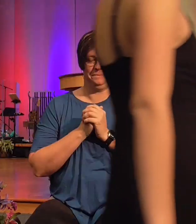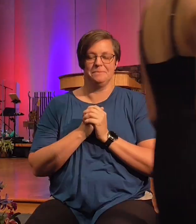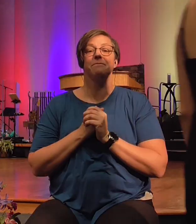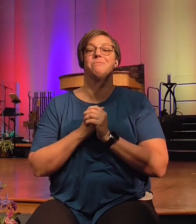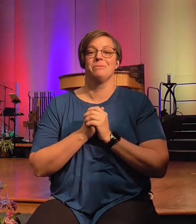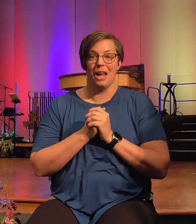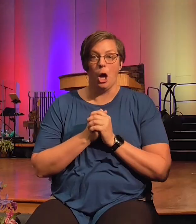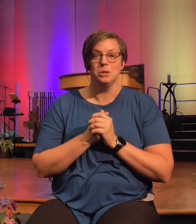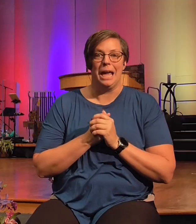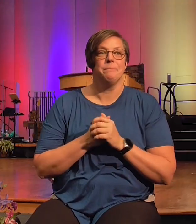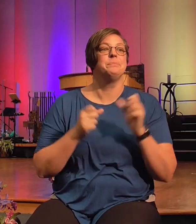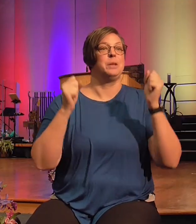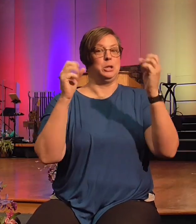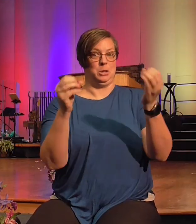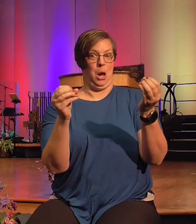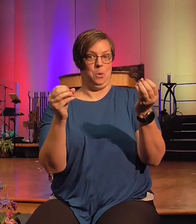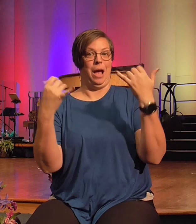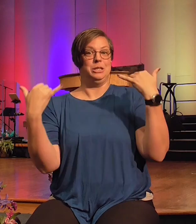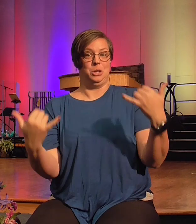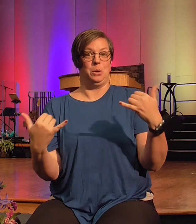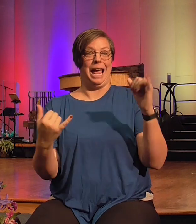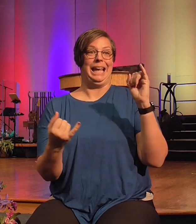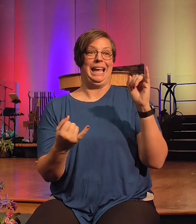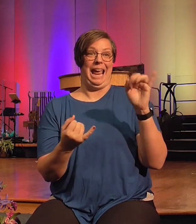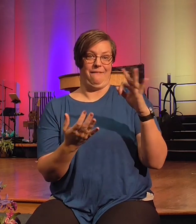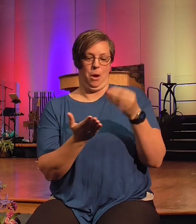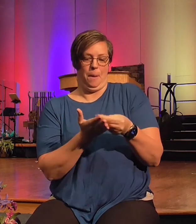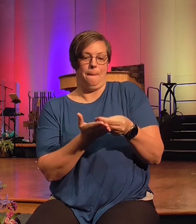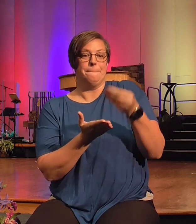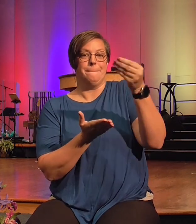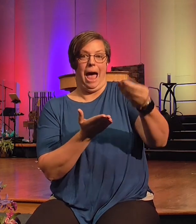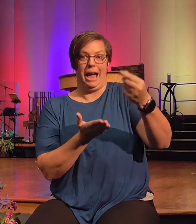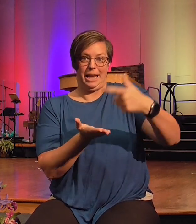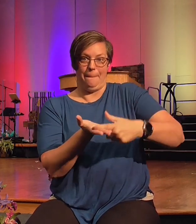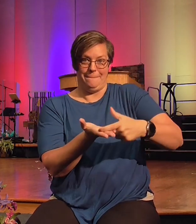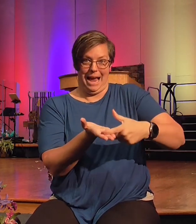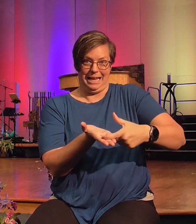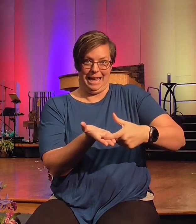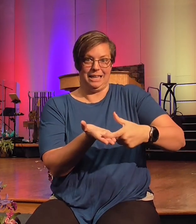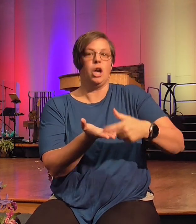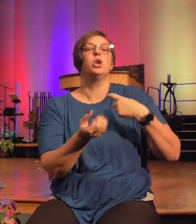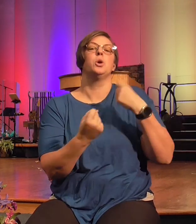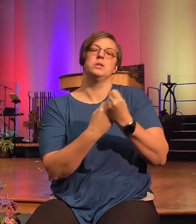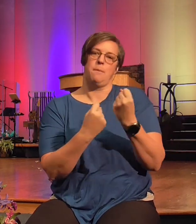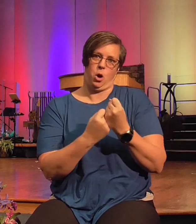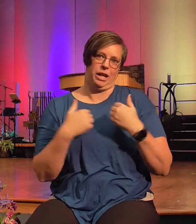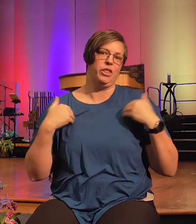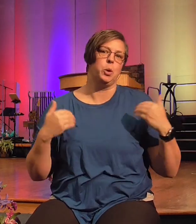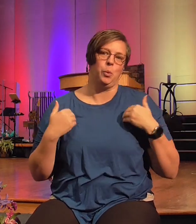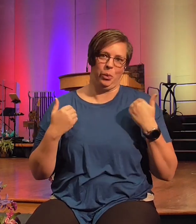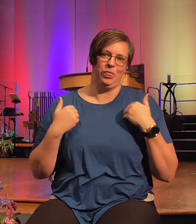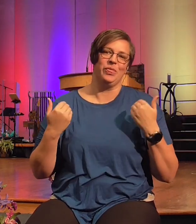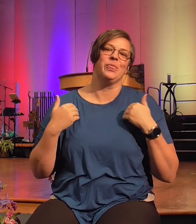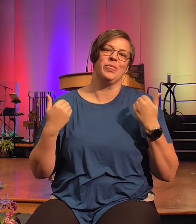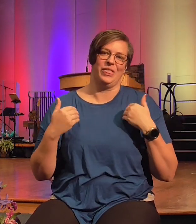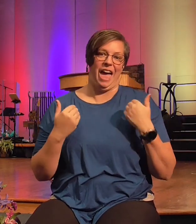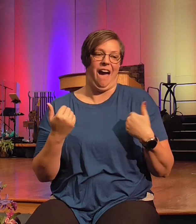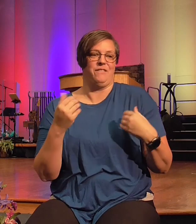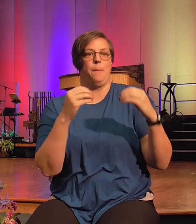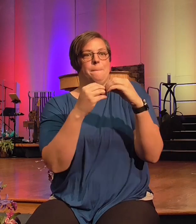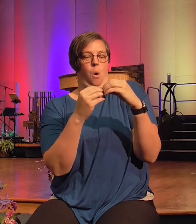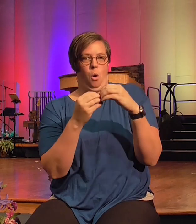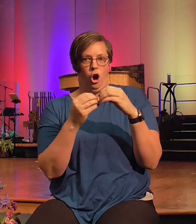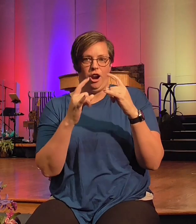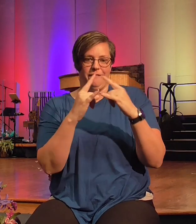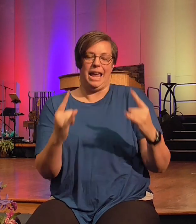So the essence today is that if you purchase a pancake out at the pancake breakfast, you're supporting our youth department in having more of these